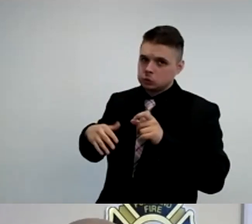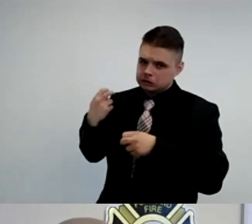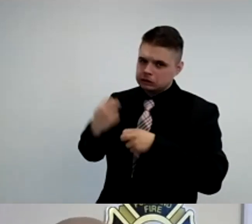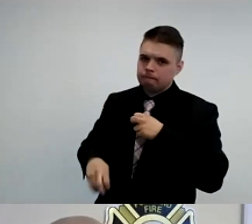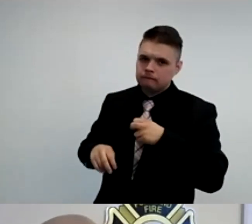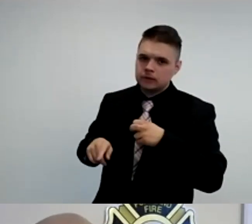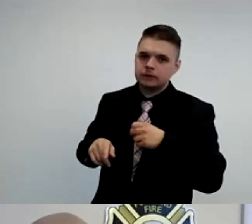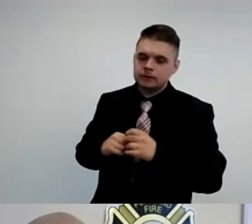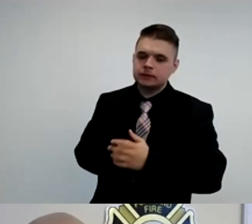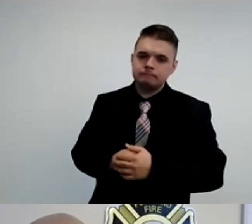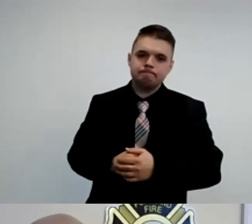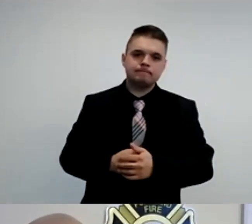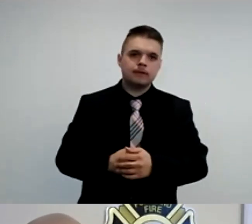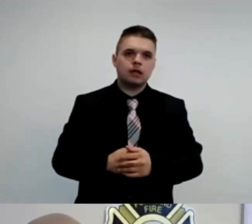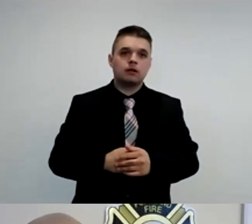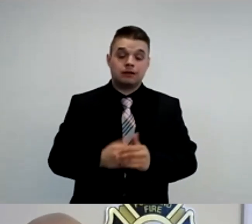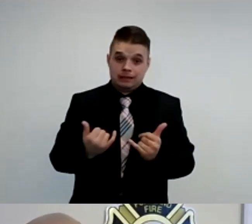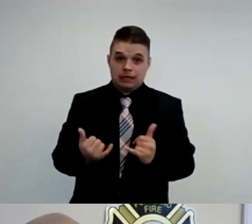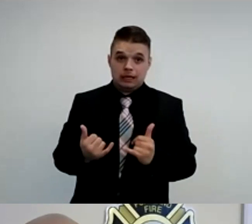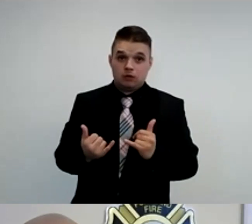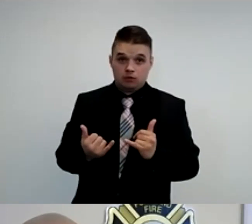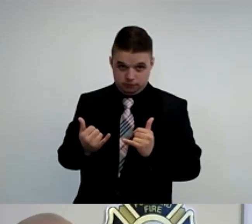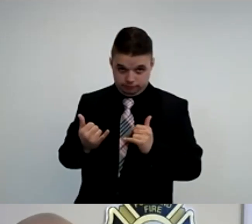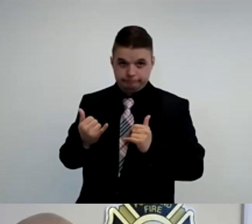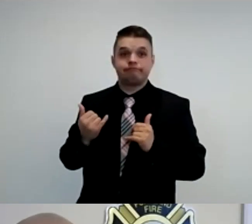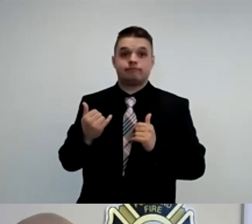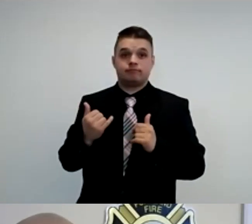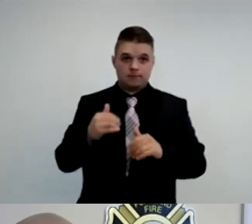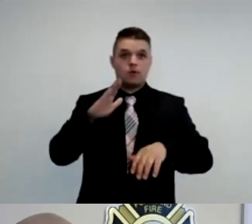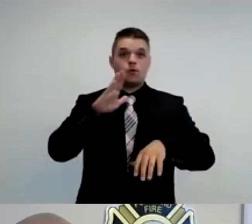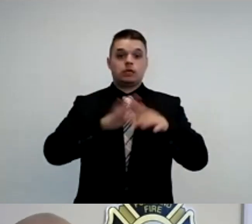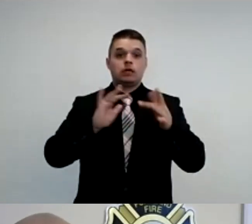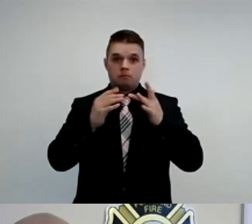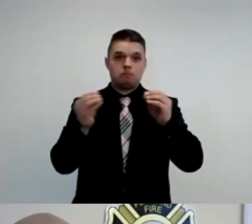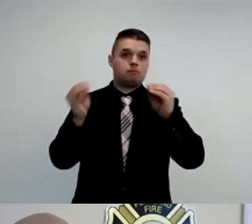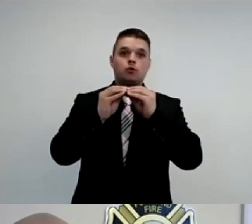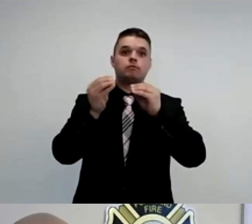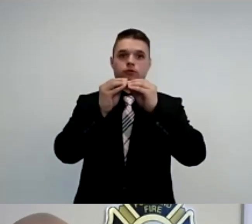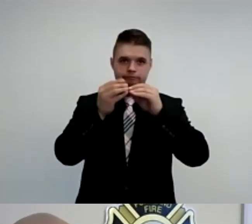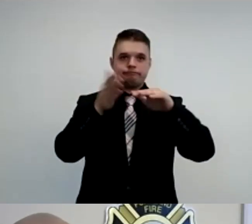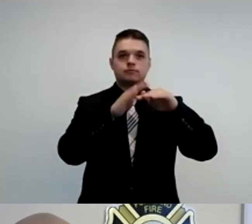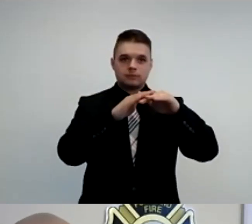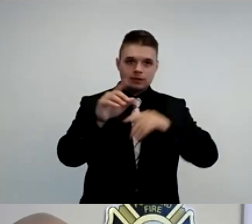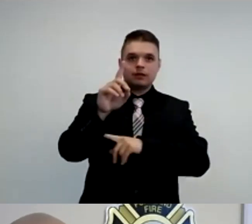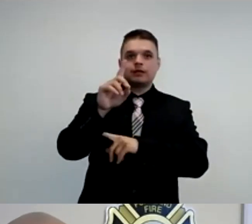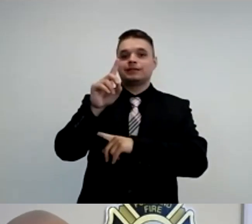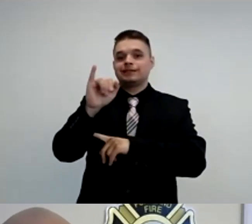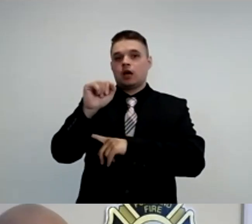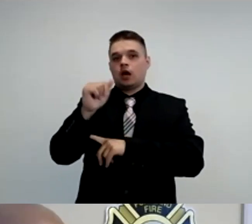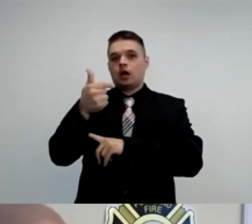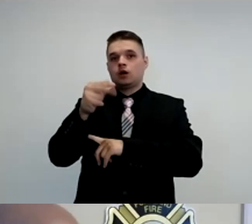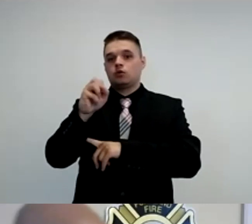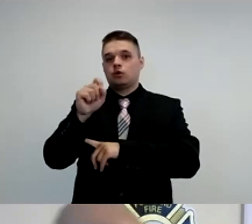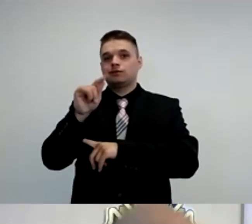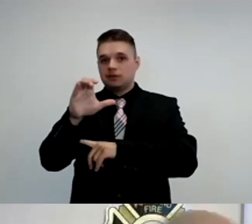come online now as a diagnostic test. That means, though, that it's a snapshot in time,